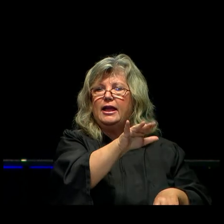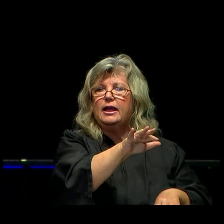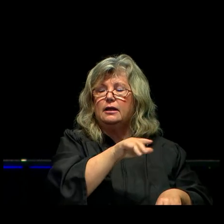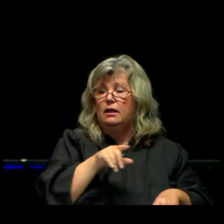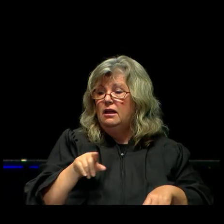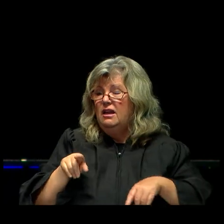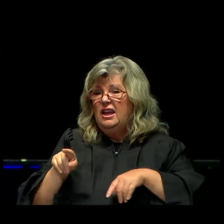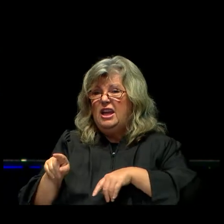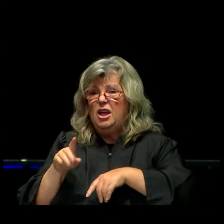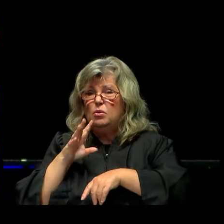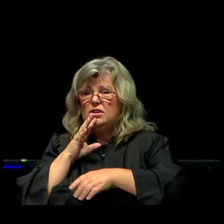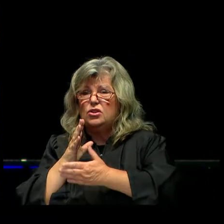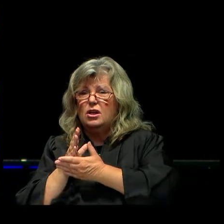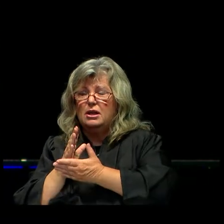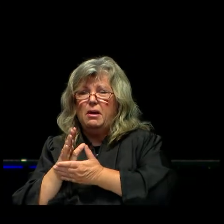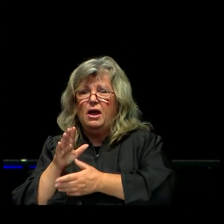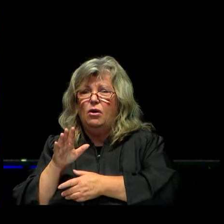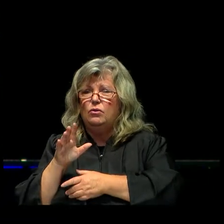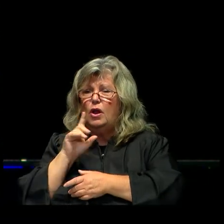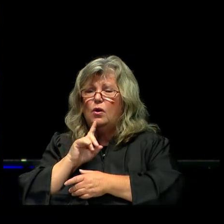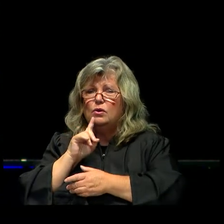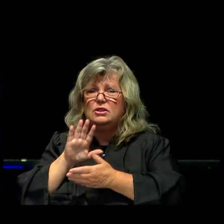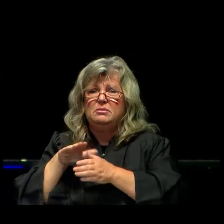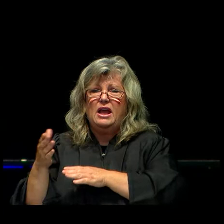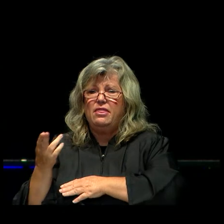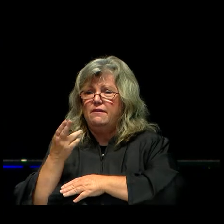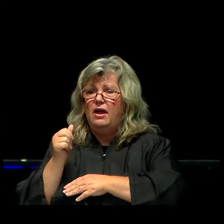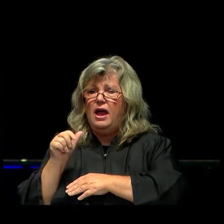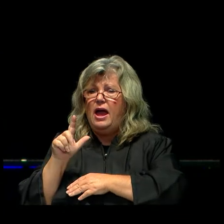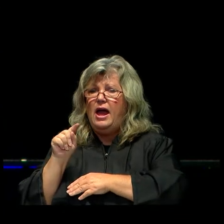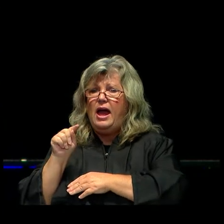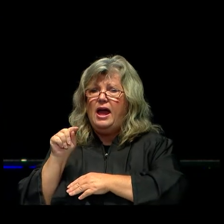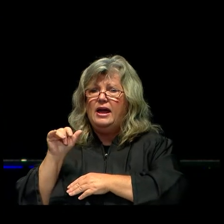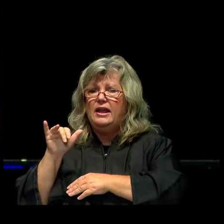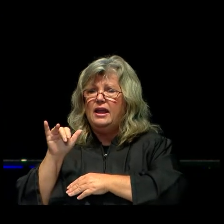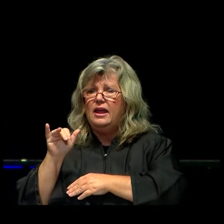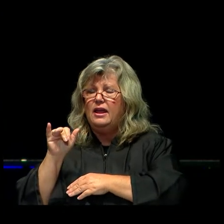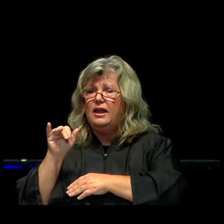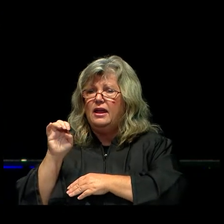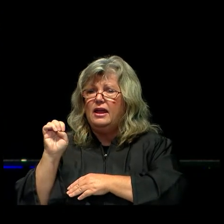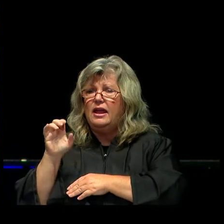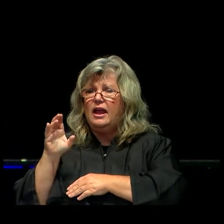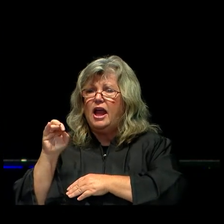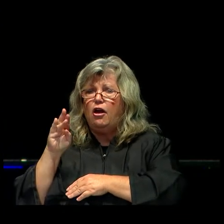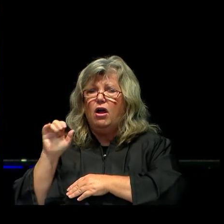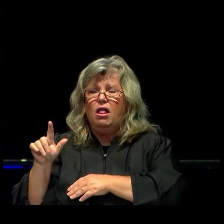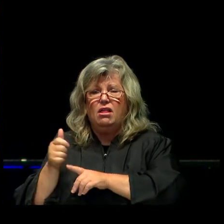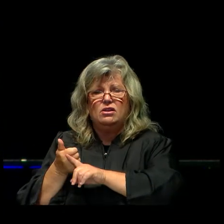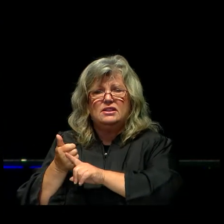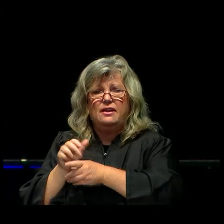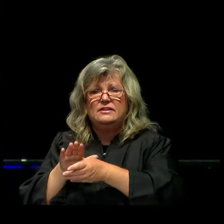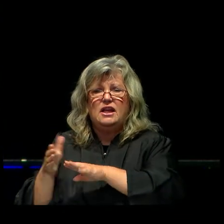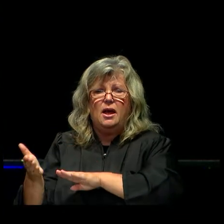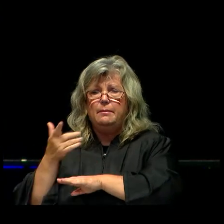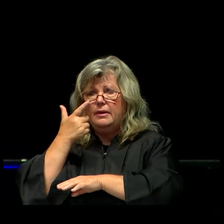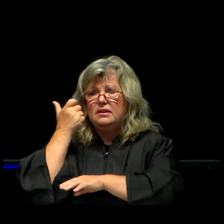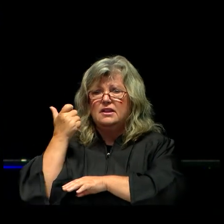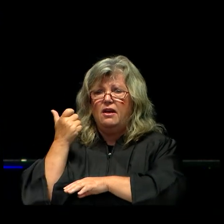death of Hattie Carroll, a woman in the southern United States who was a victim of racial